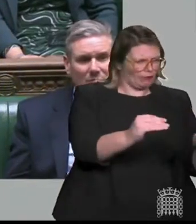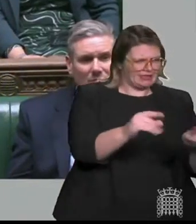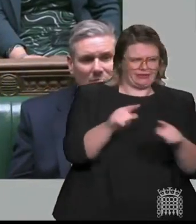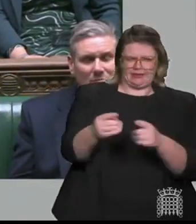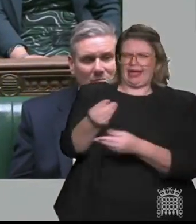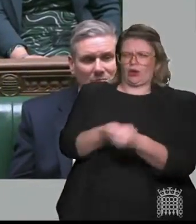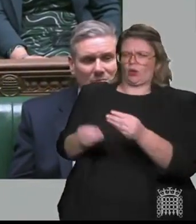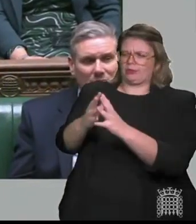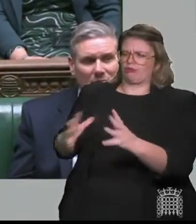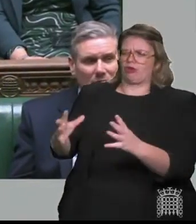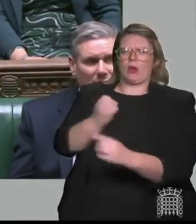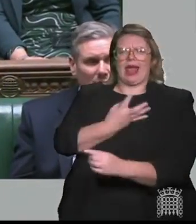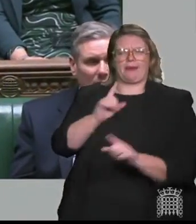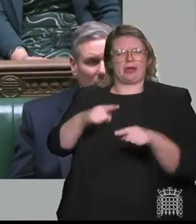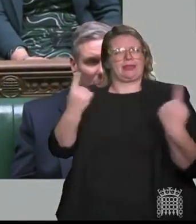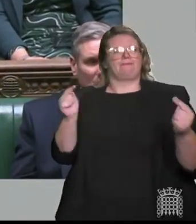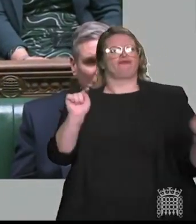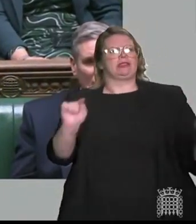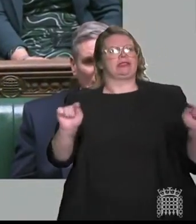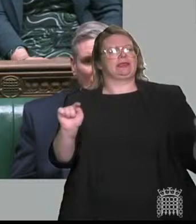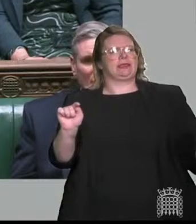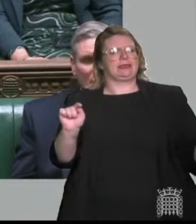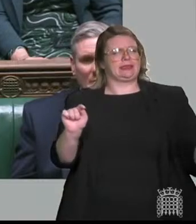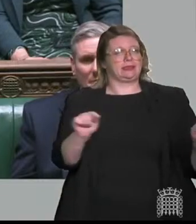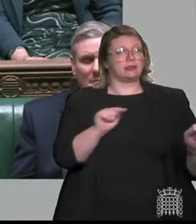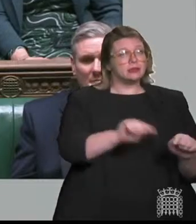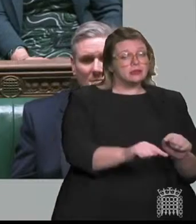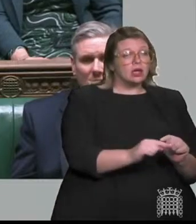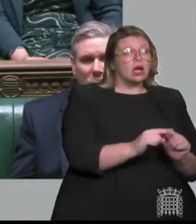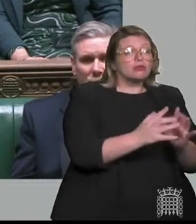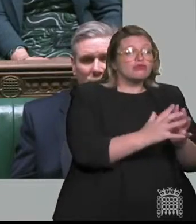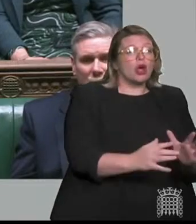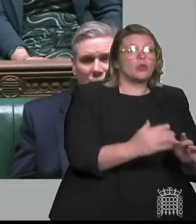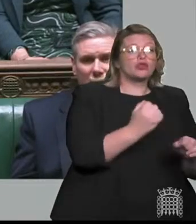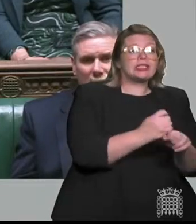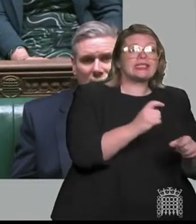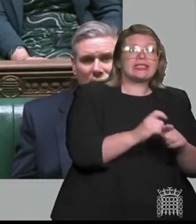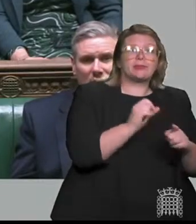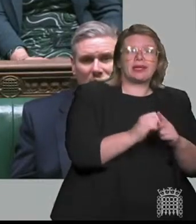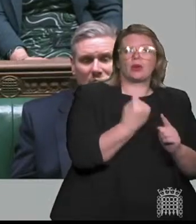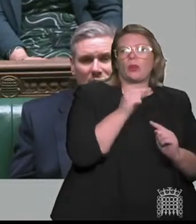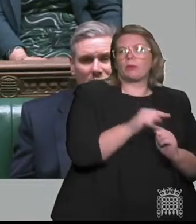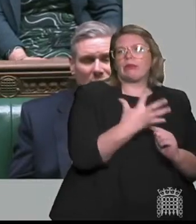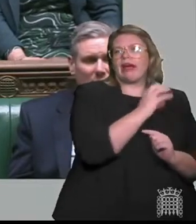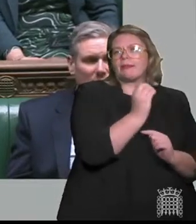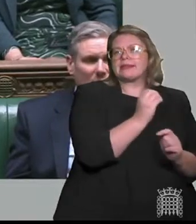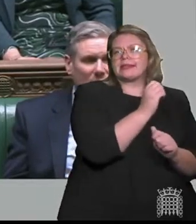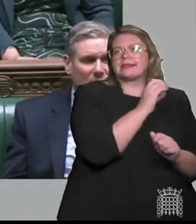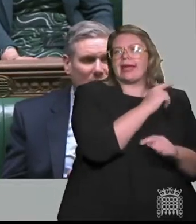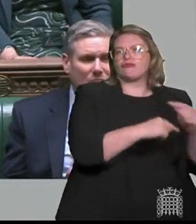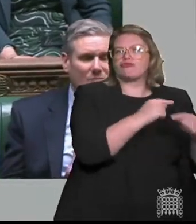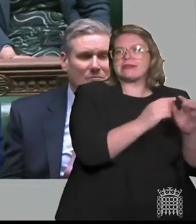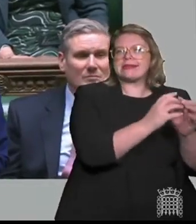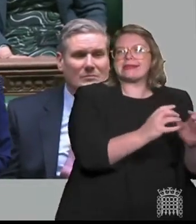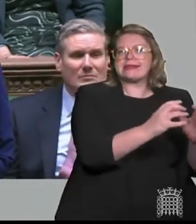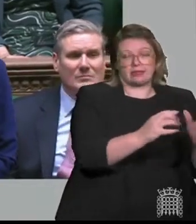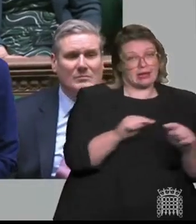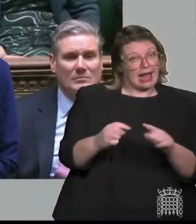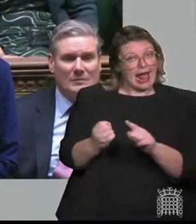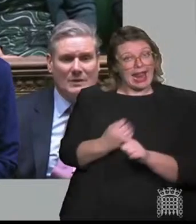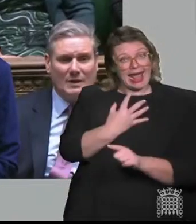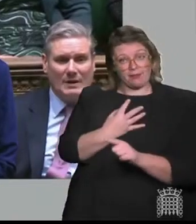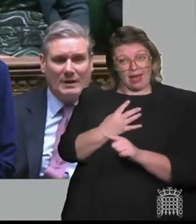Conservatives, GDP growth has averaged 1.5% per year. But with Labour, it grew an average